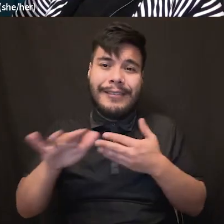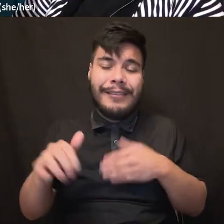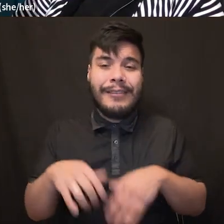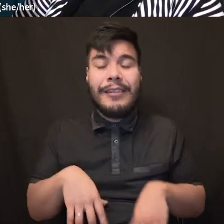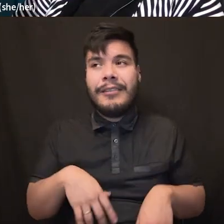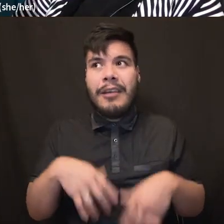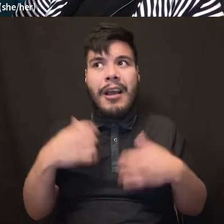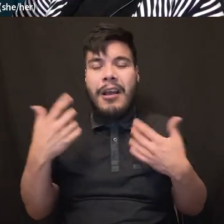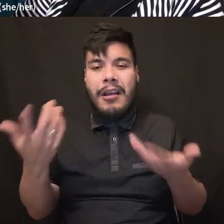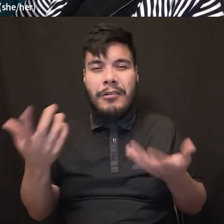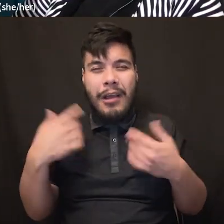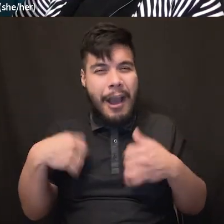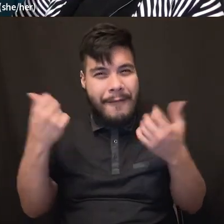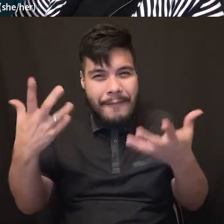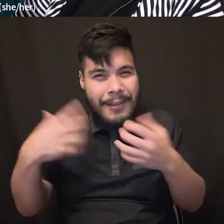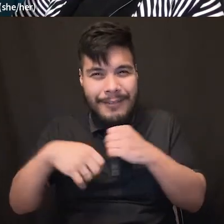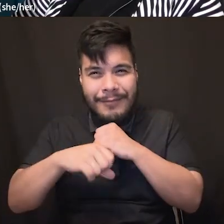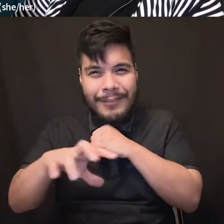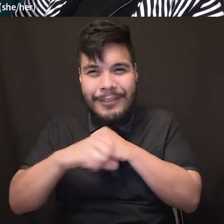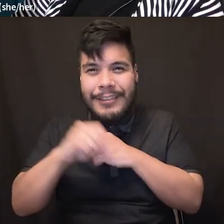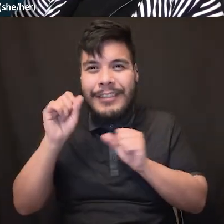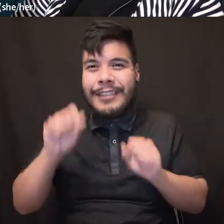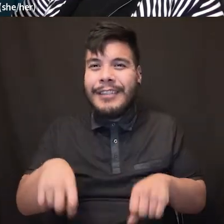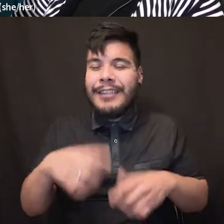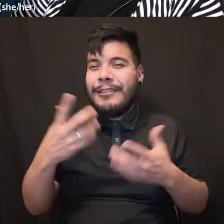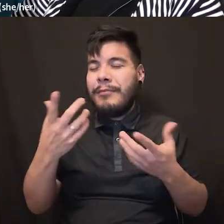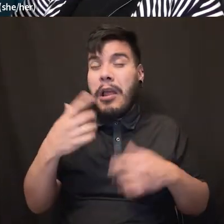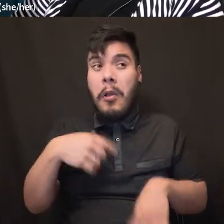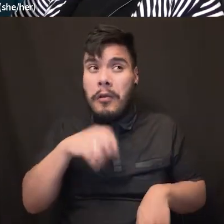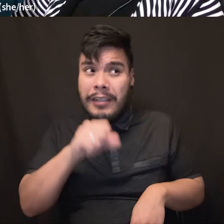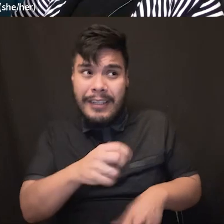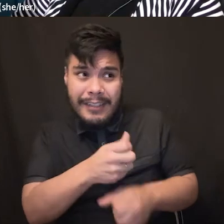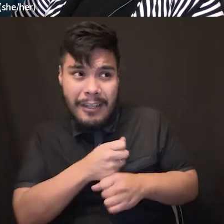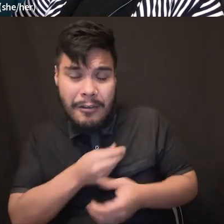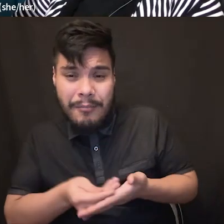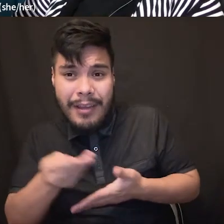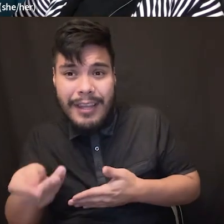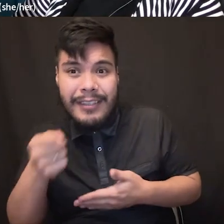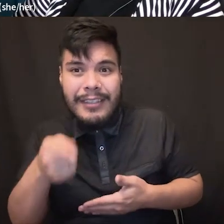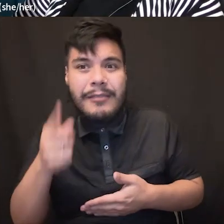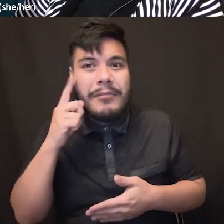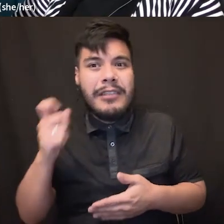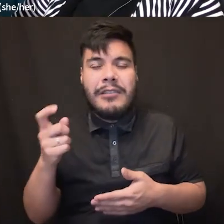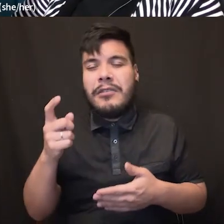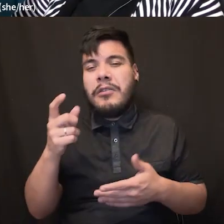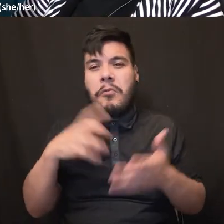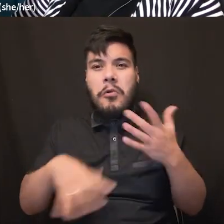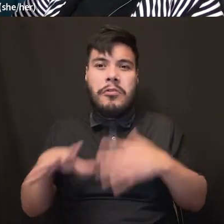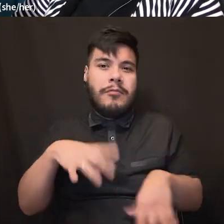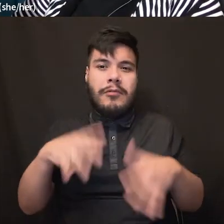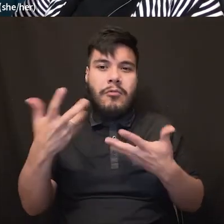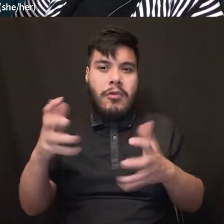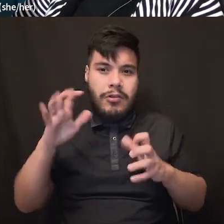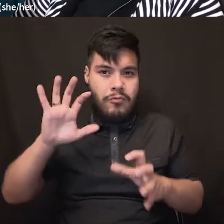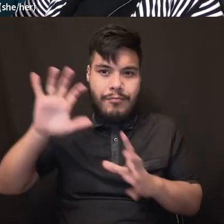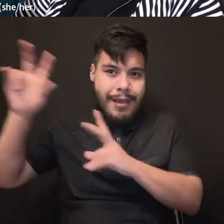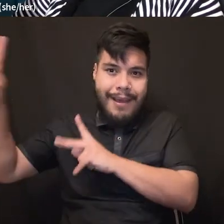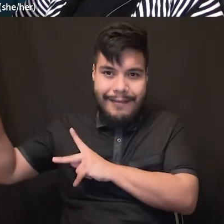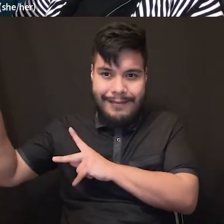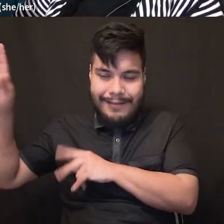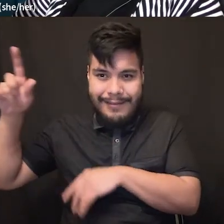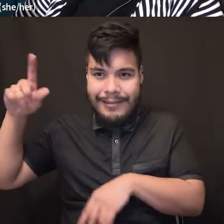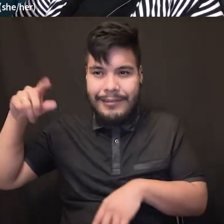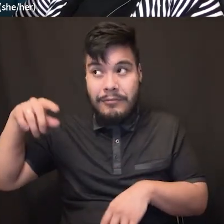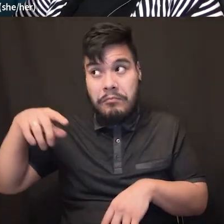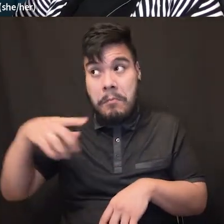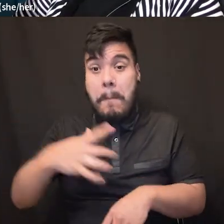can I get or buy these clothes off of you? Like, because the wardrobe doesn't want to like return them back to wherever. You